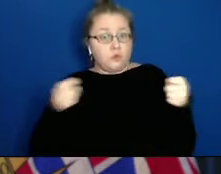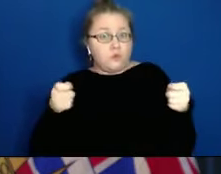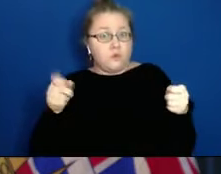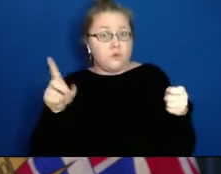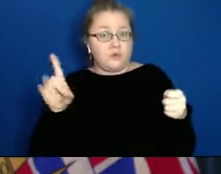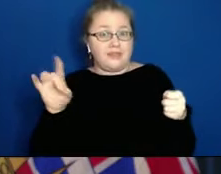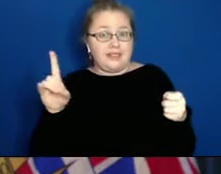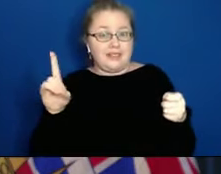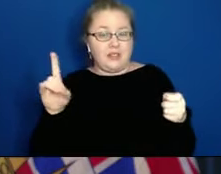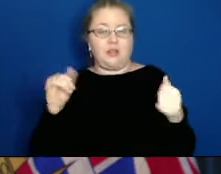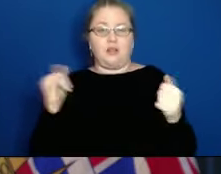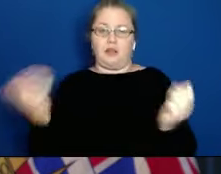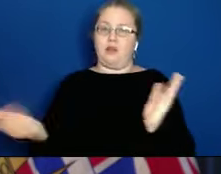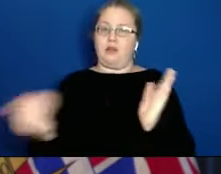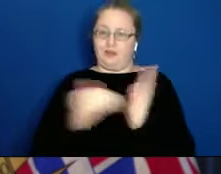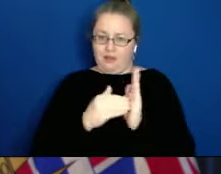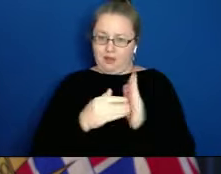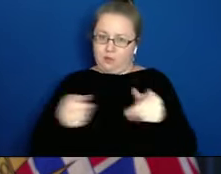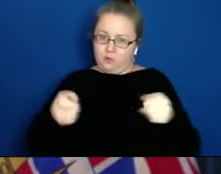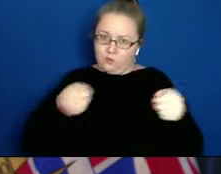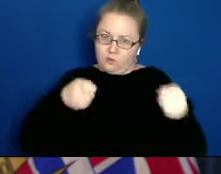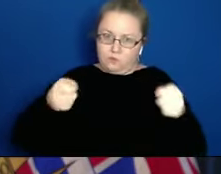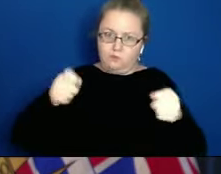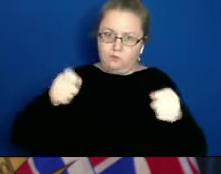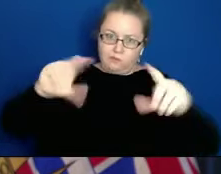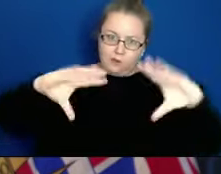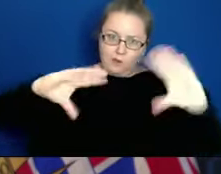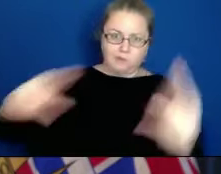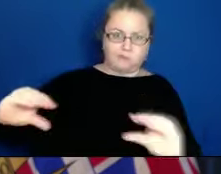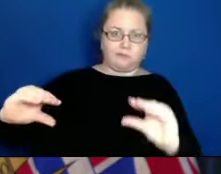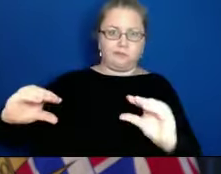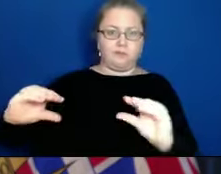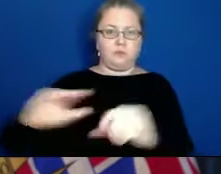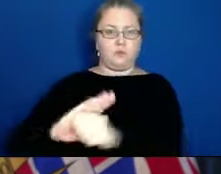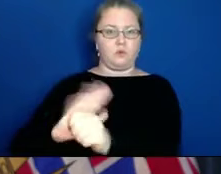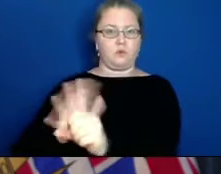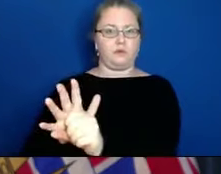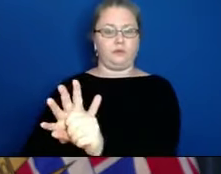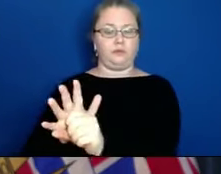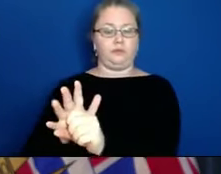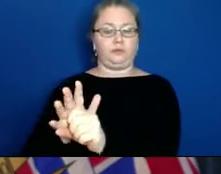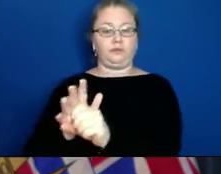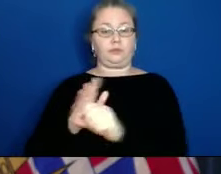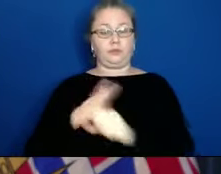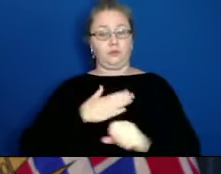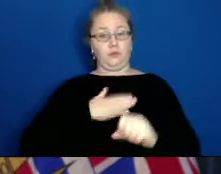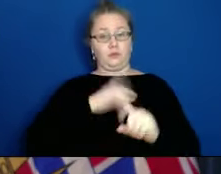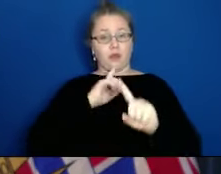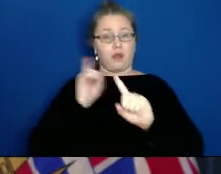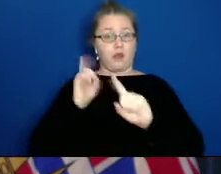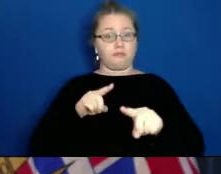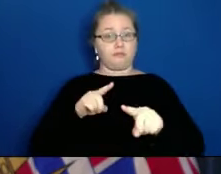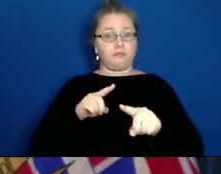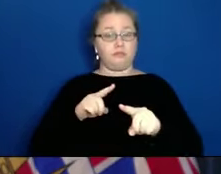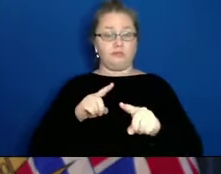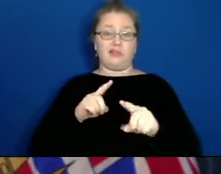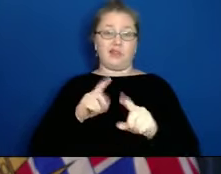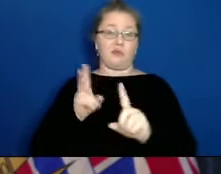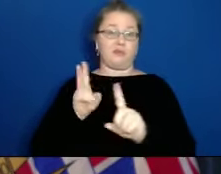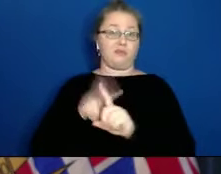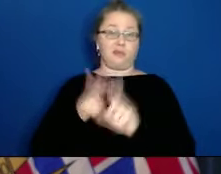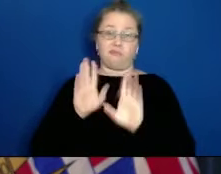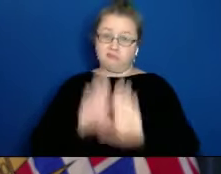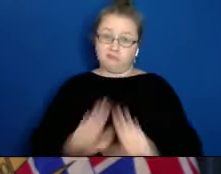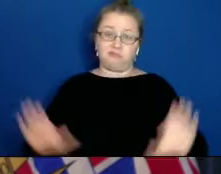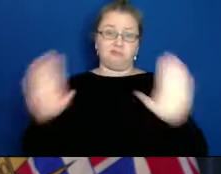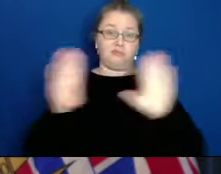So what does this mean? This means that the orders with regards to our social gatherings apply to the entire province.